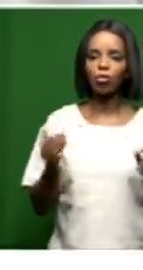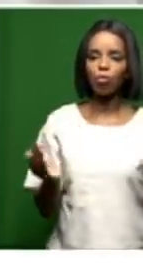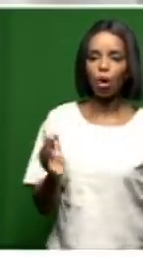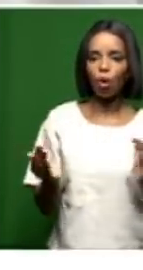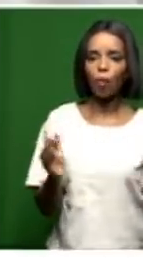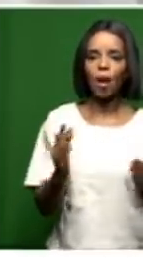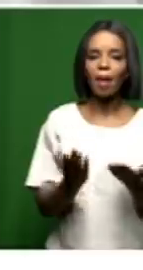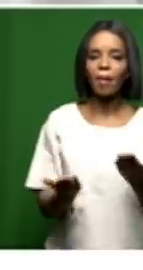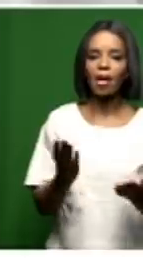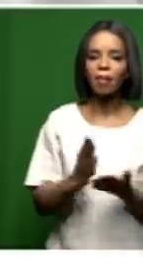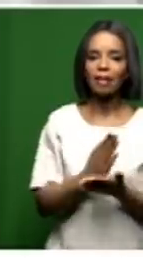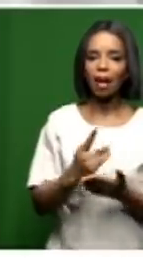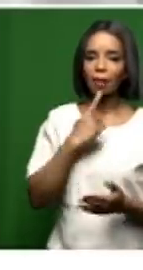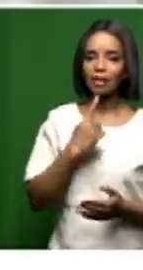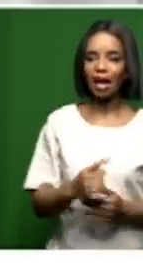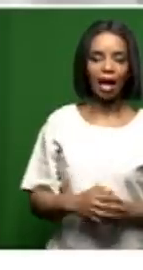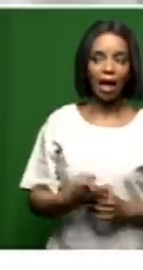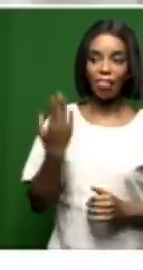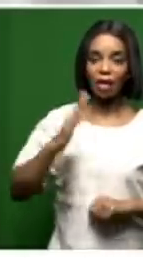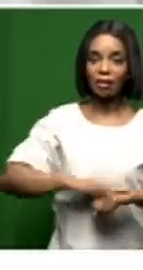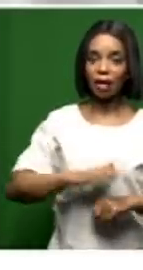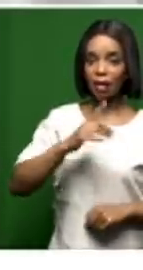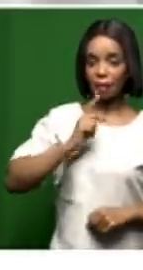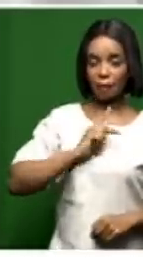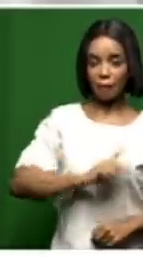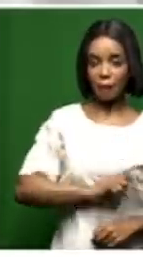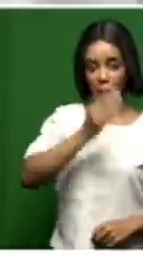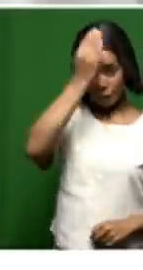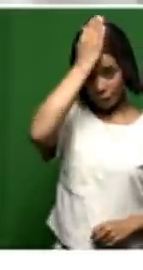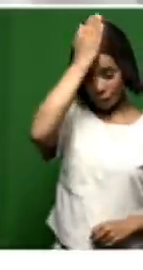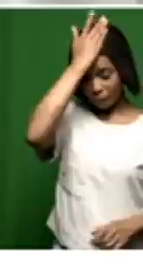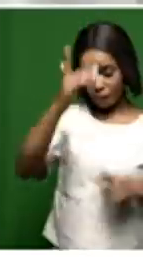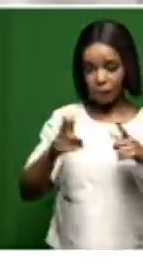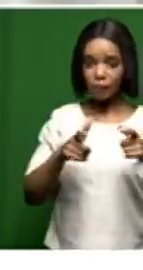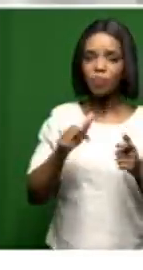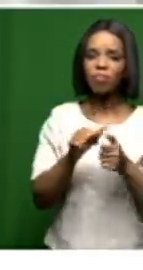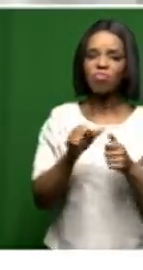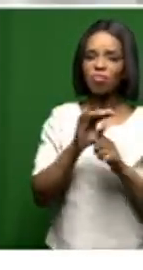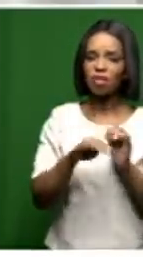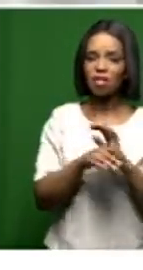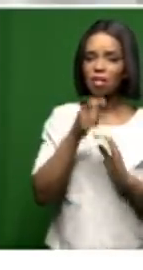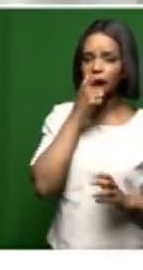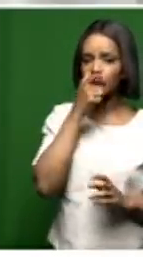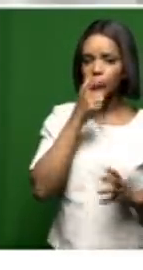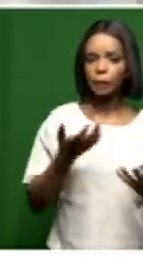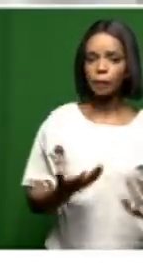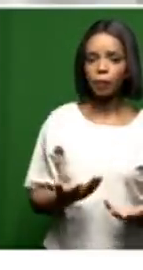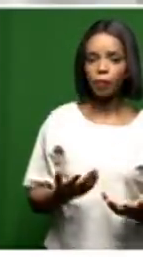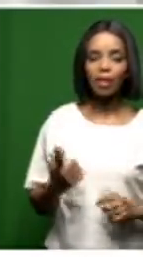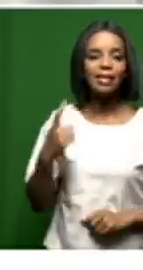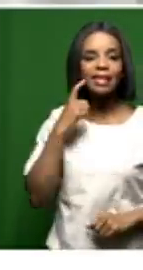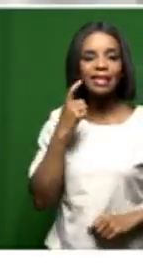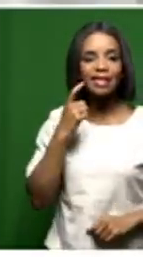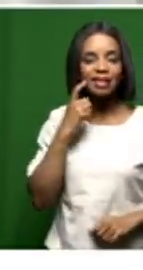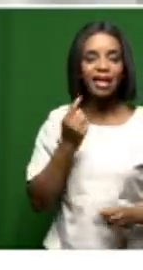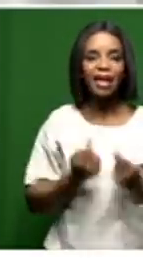was better under Zuma than what it is now. Look, it was far too easy to vilify, to denounce him, even for